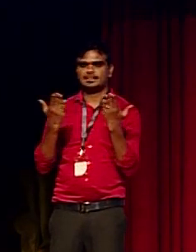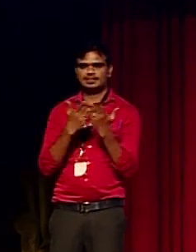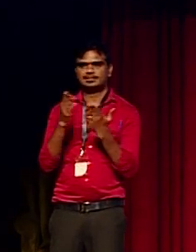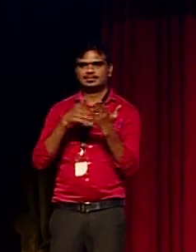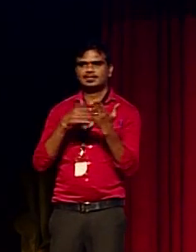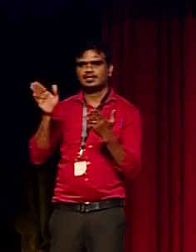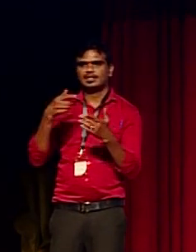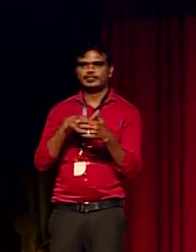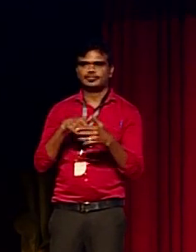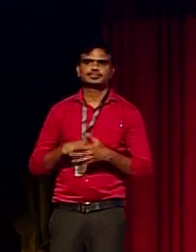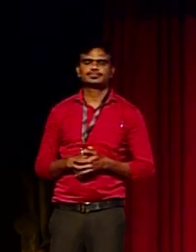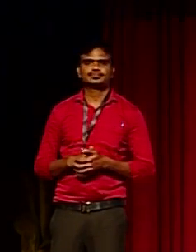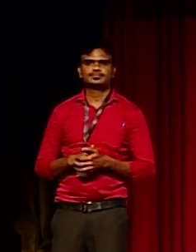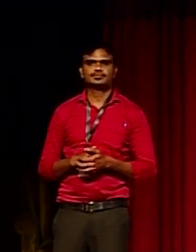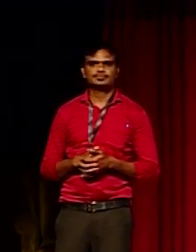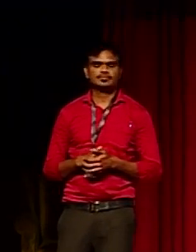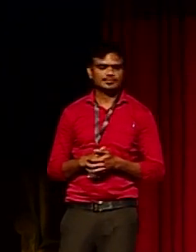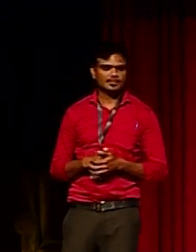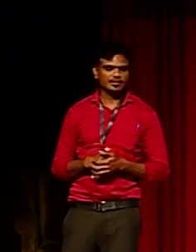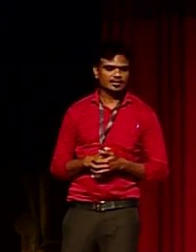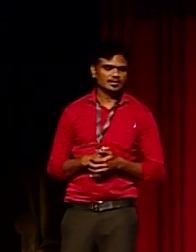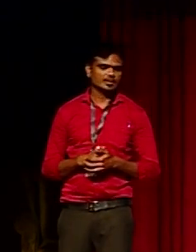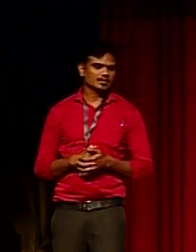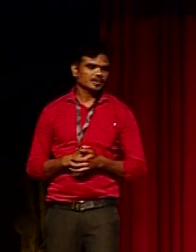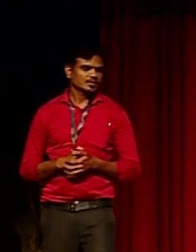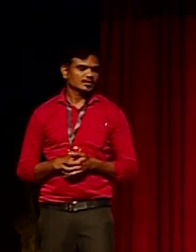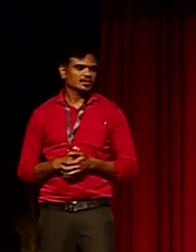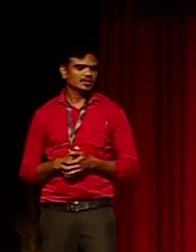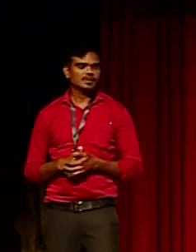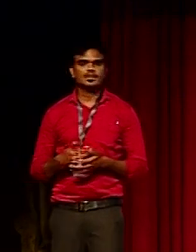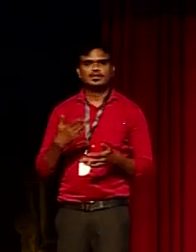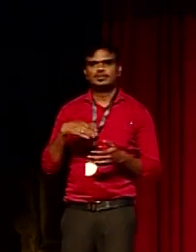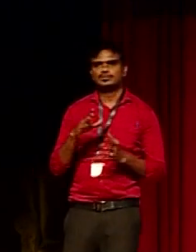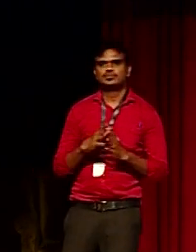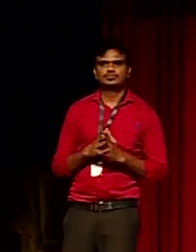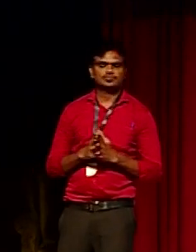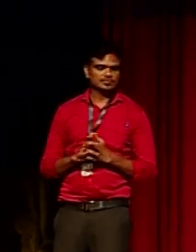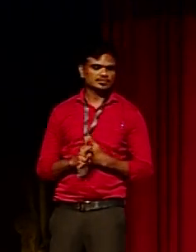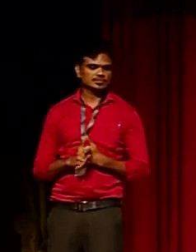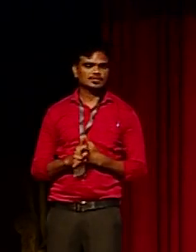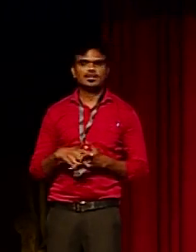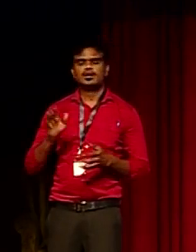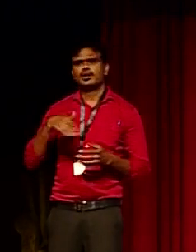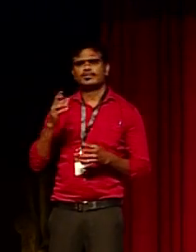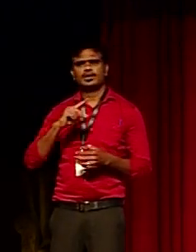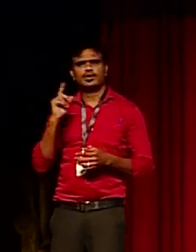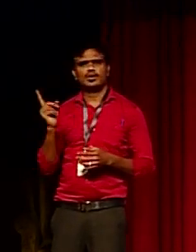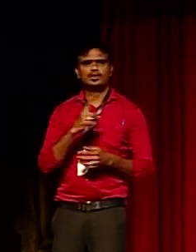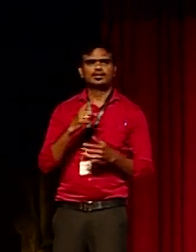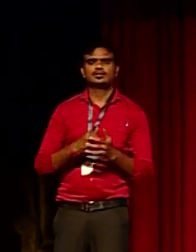coming from India. So After all